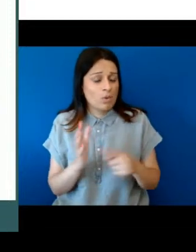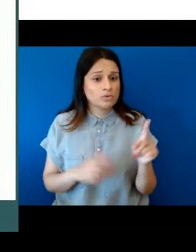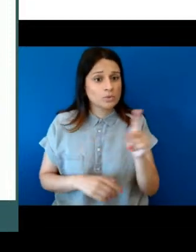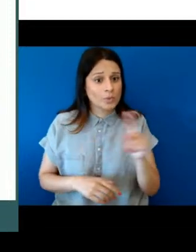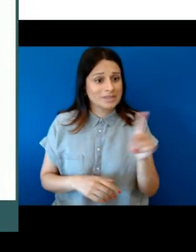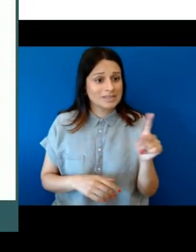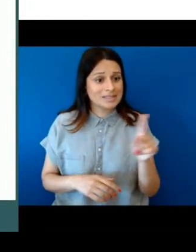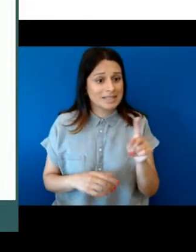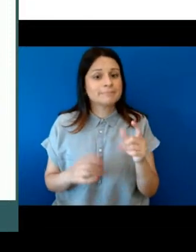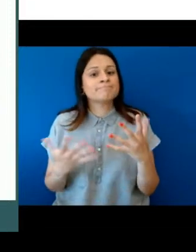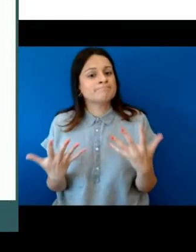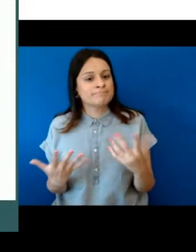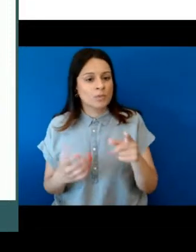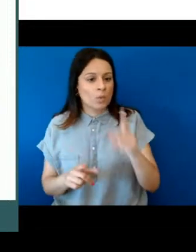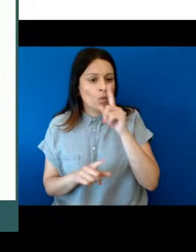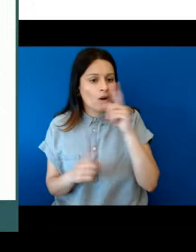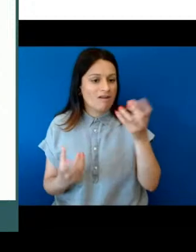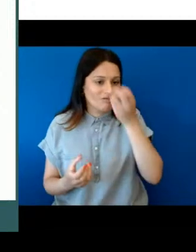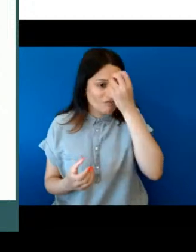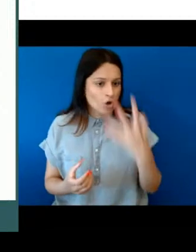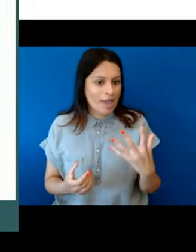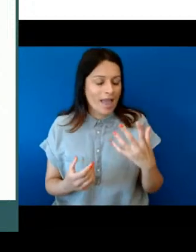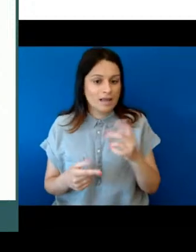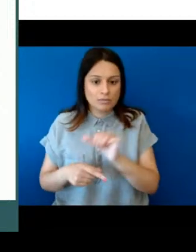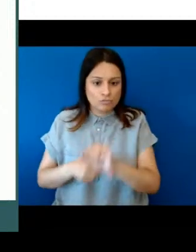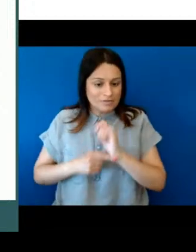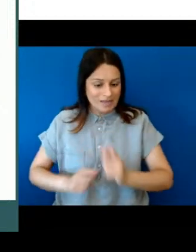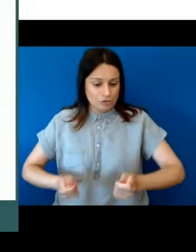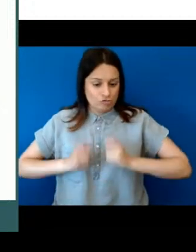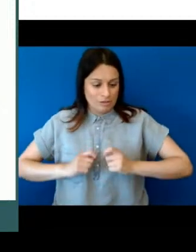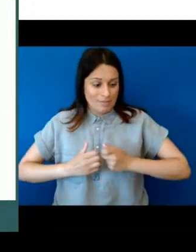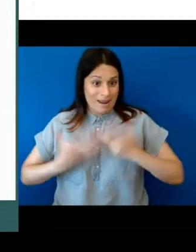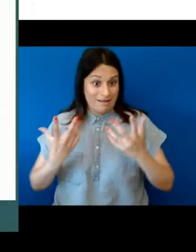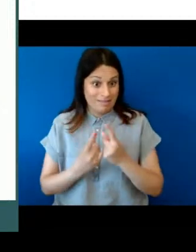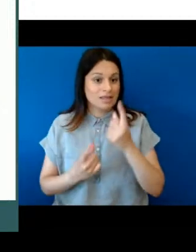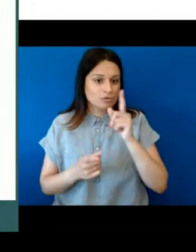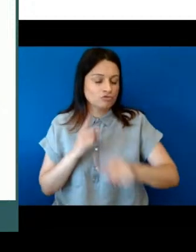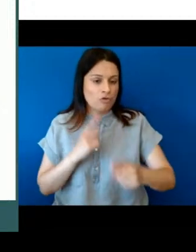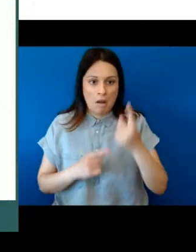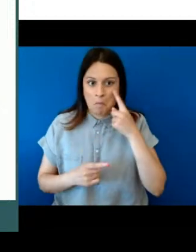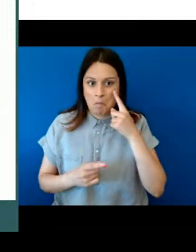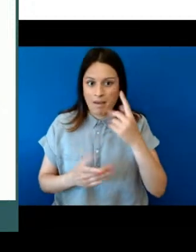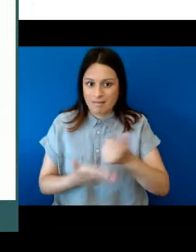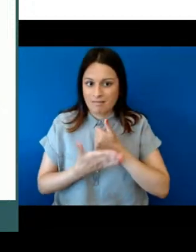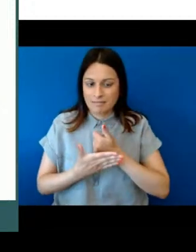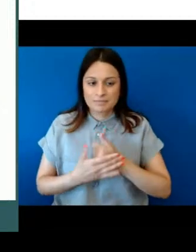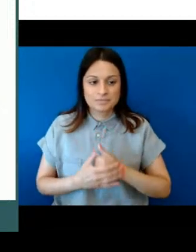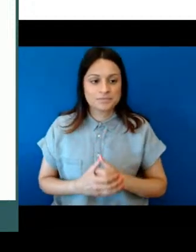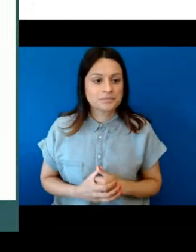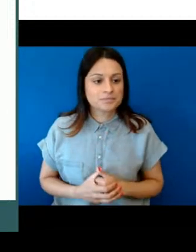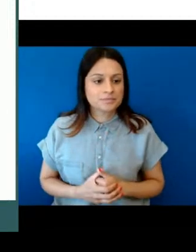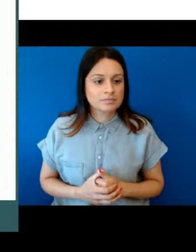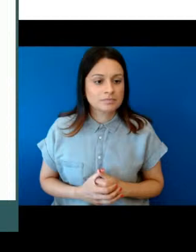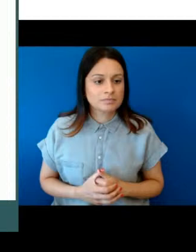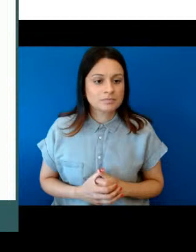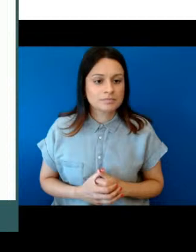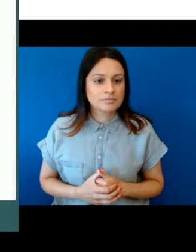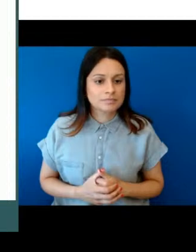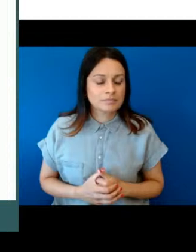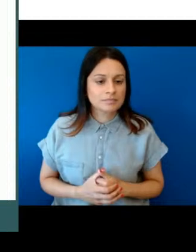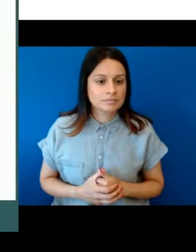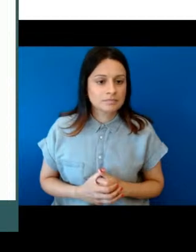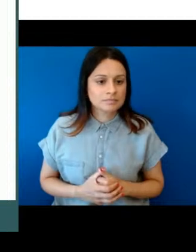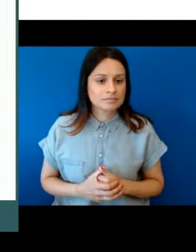not forgetting to take preventative treatment. So some of the practical advice, it's